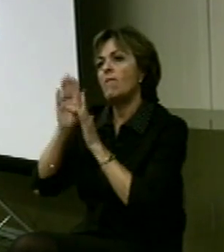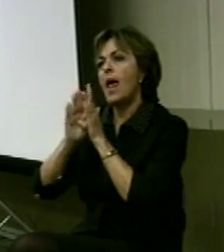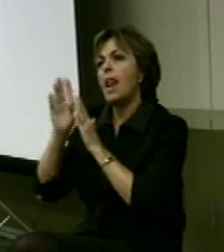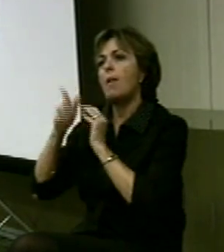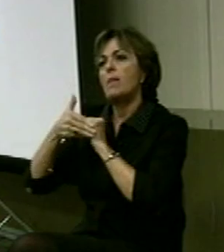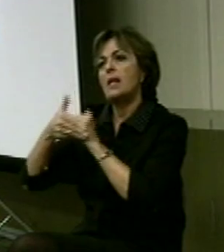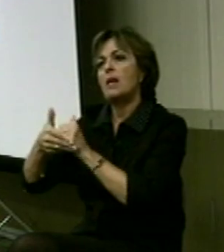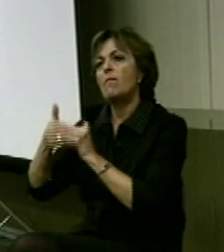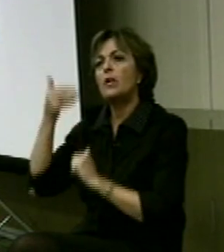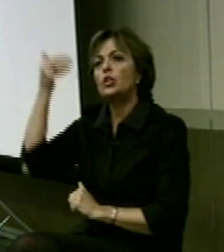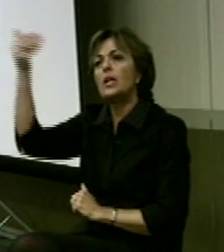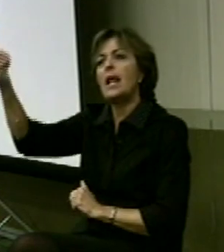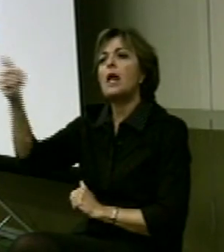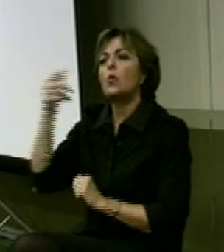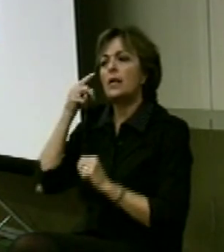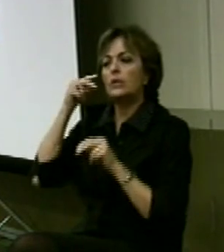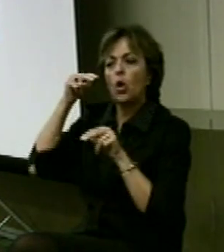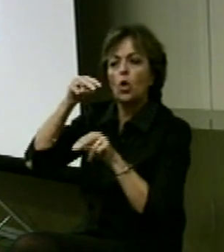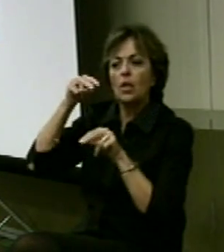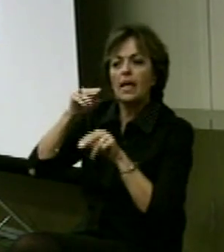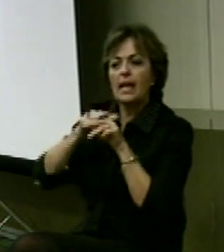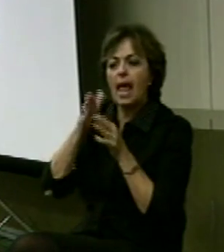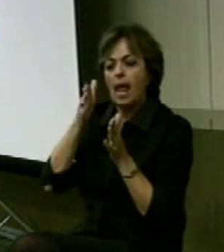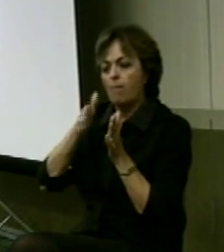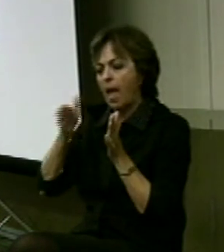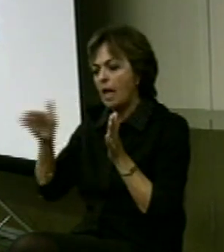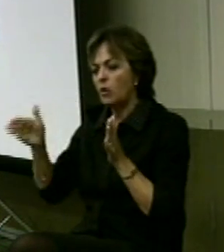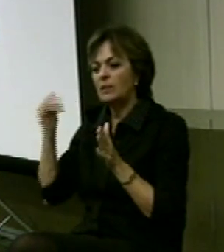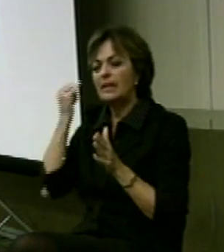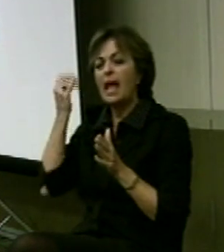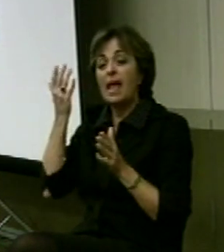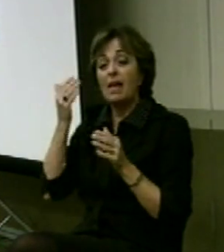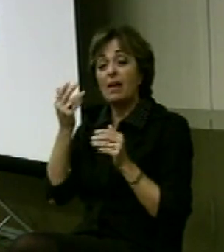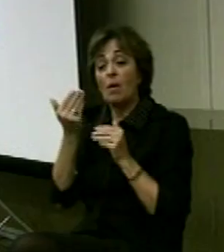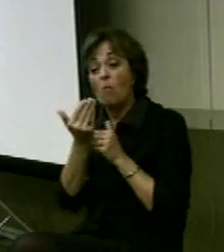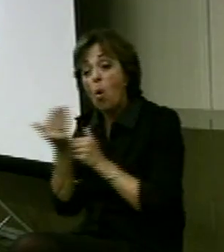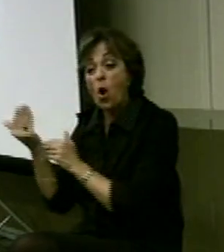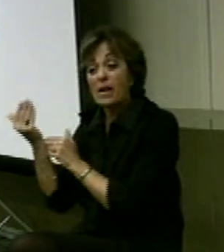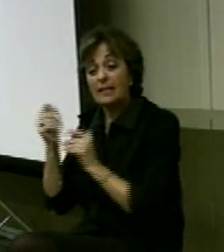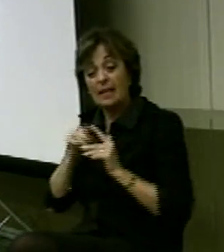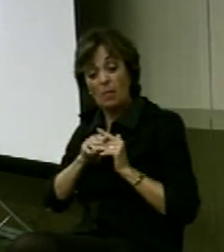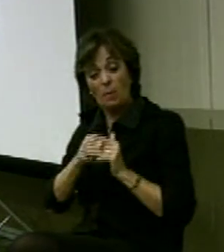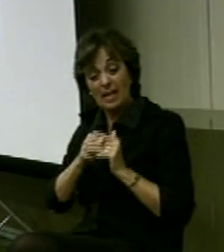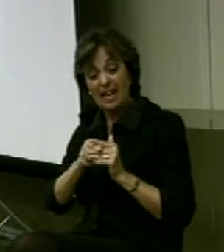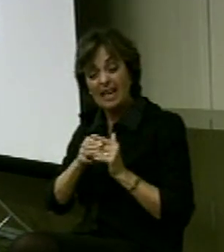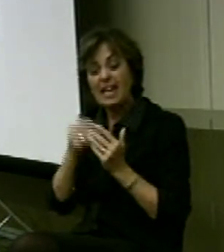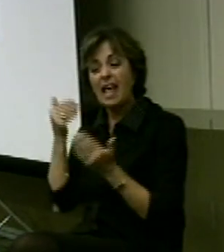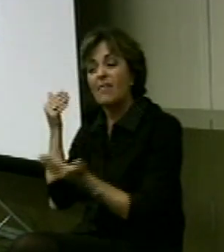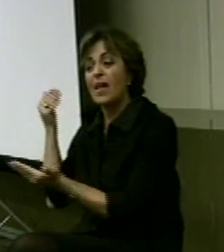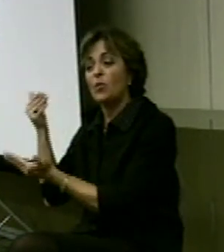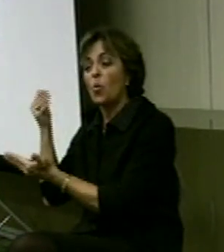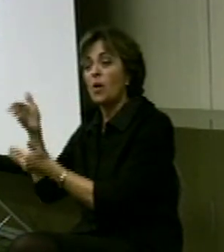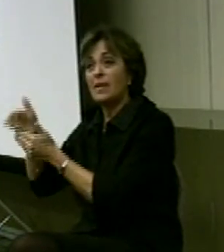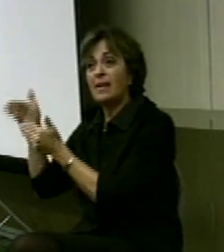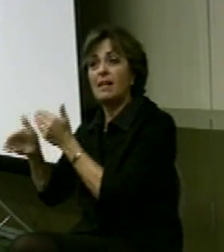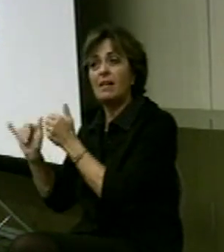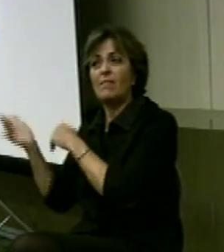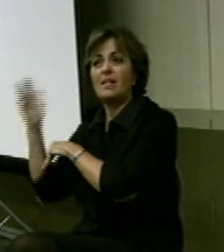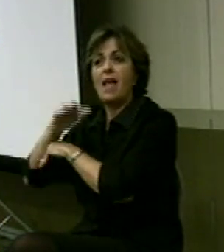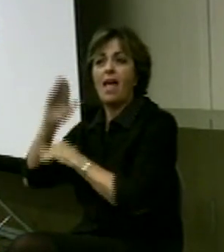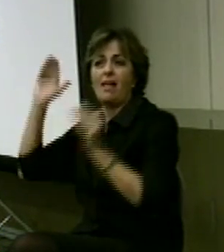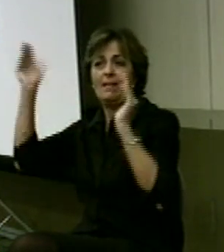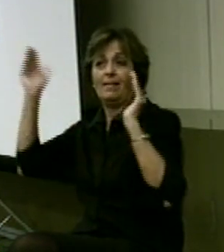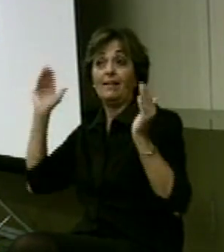trying to develop an intervention later on, is looking at the pattern. So we see beginning of morning, and then towards the end of the